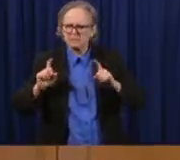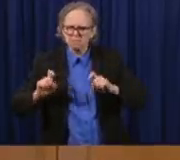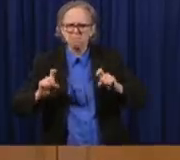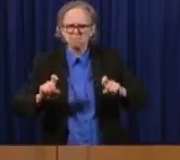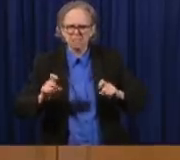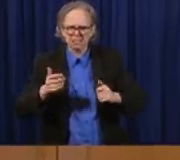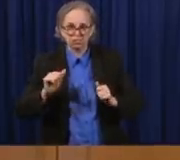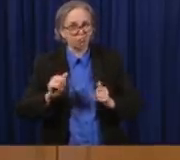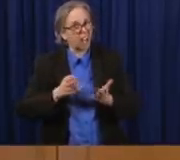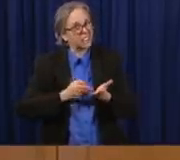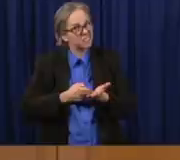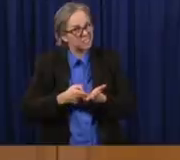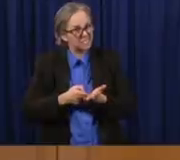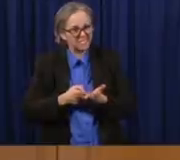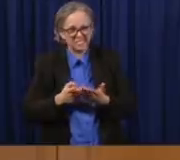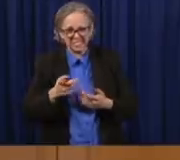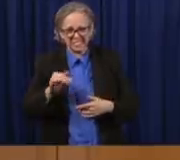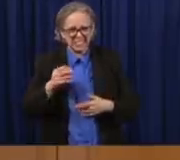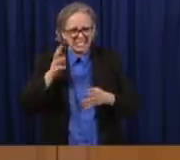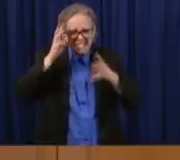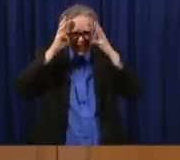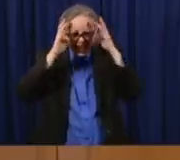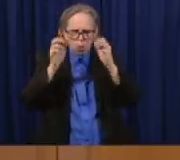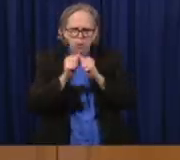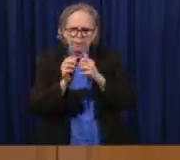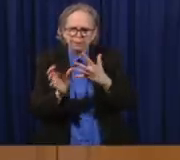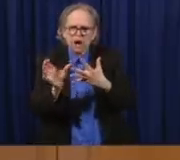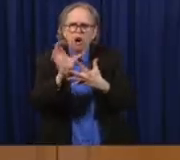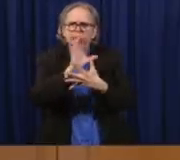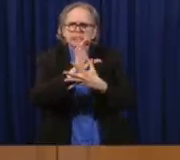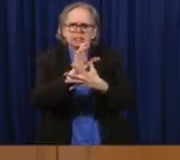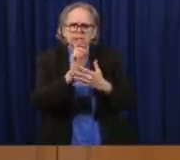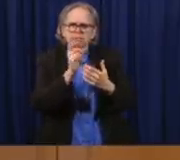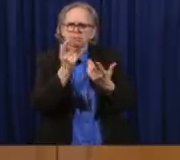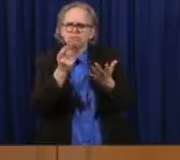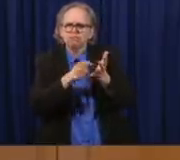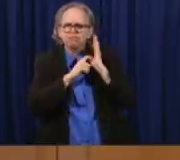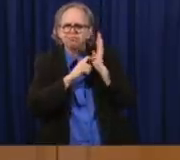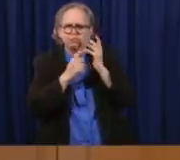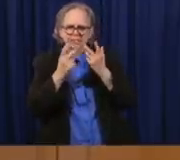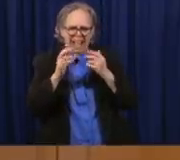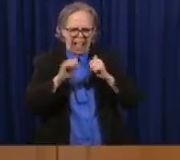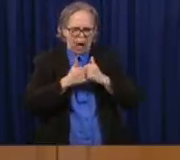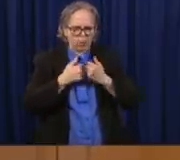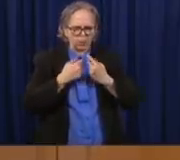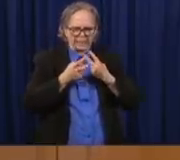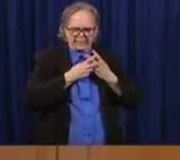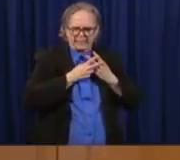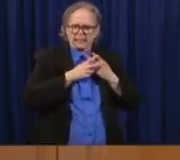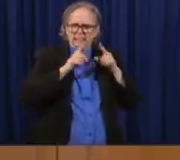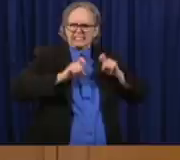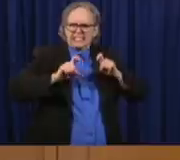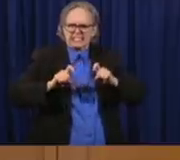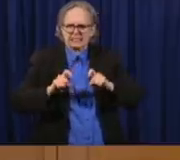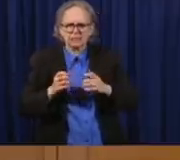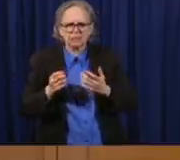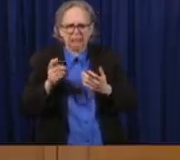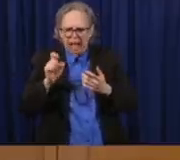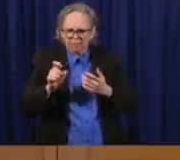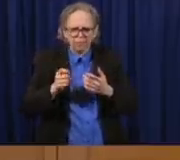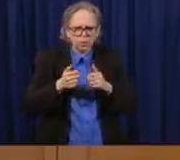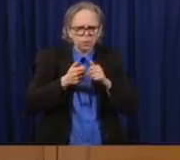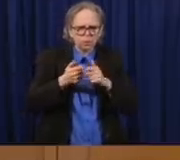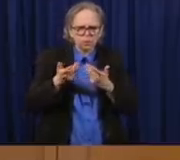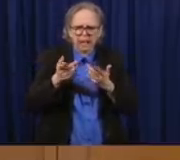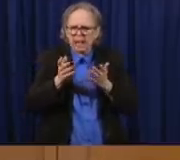up with criteria so that we could use our scarce testing to target the very sickest and help protect